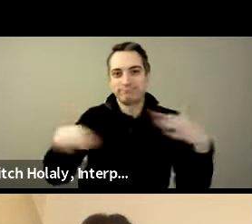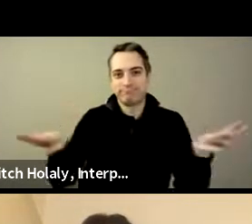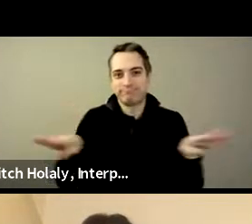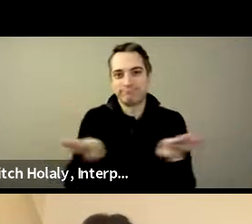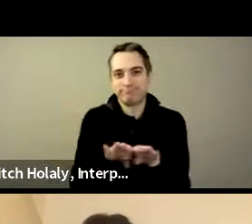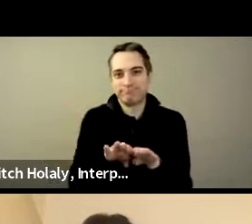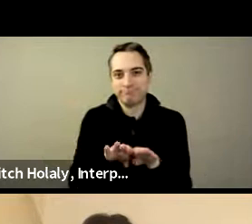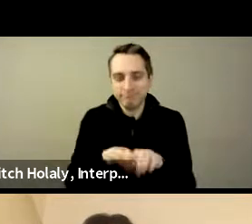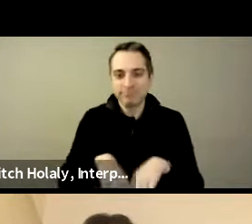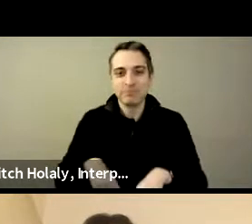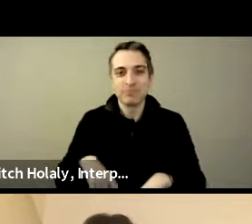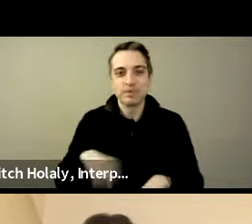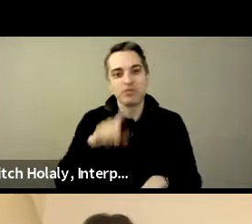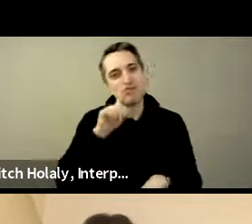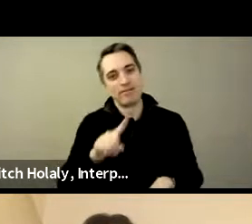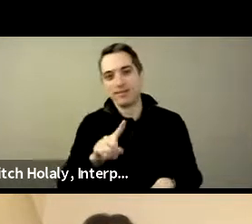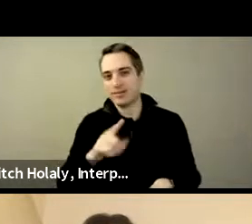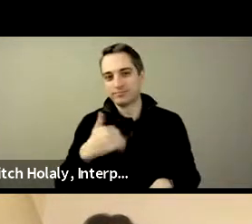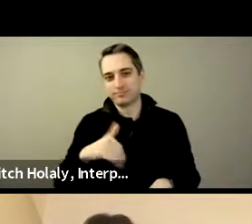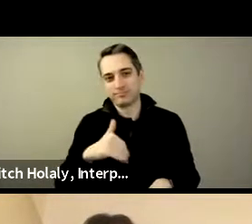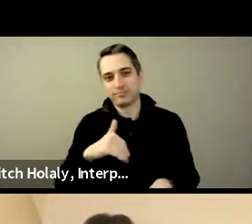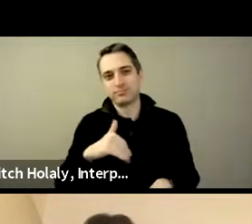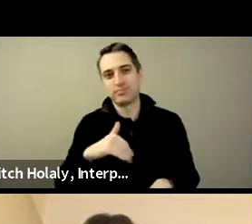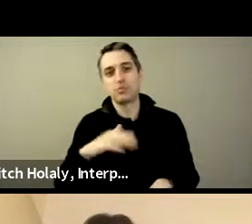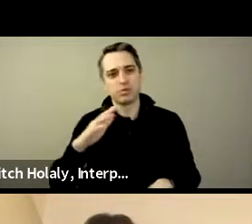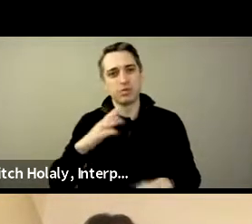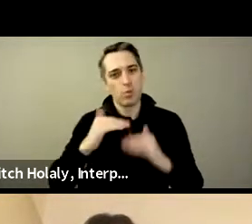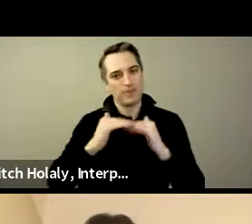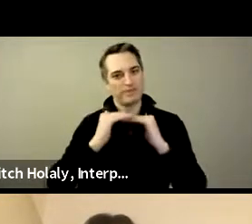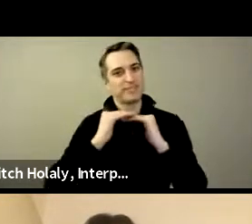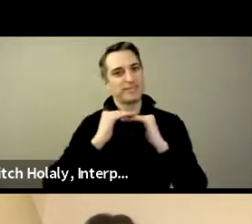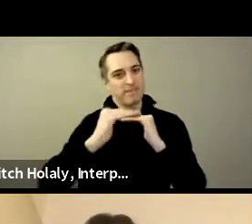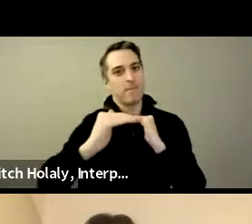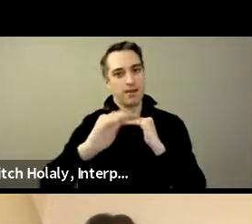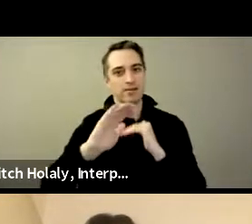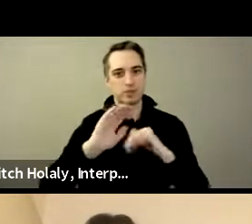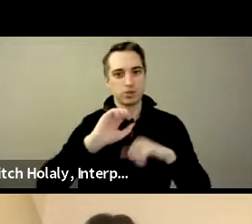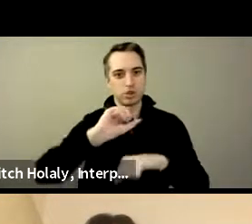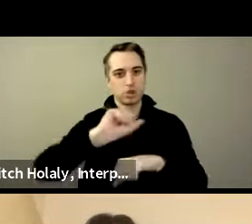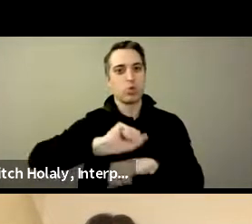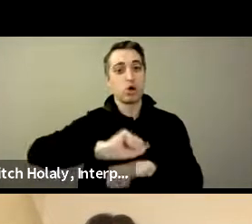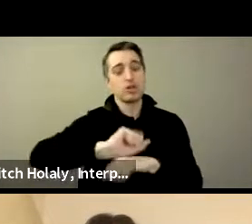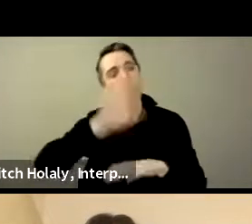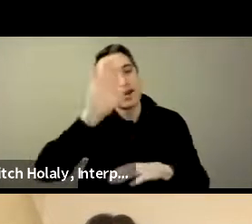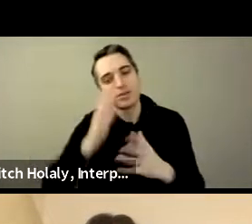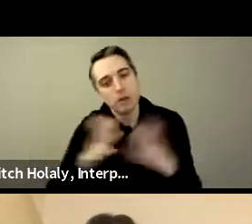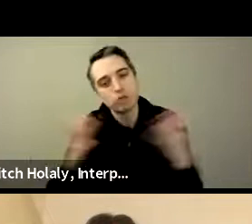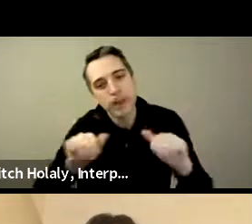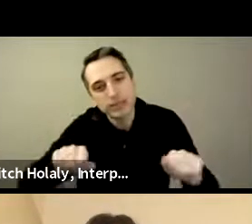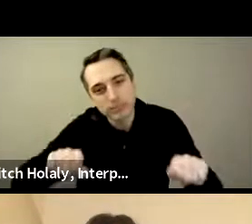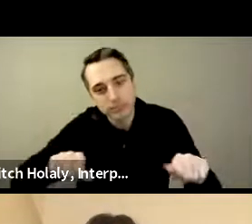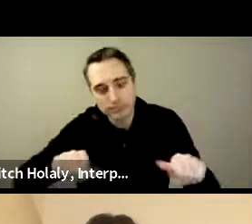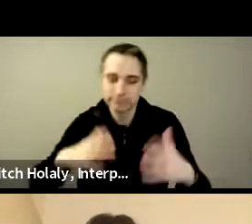And of course, it has to some extent stabilized the workforce to the degree that it can. Obviously, when the